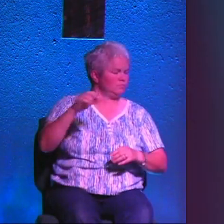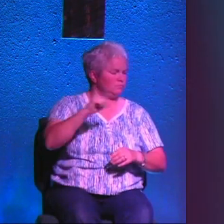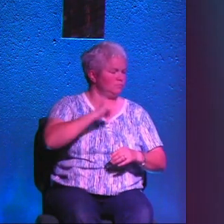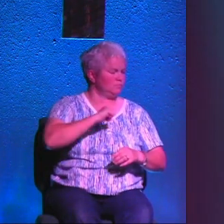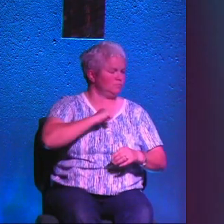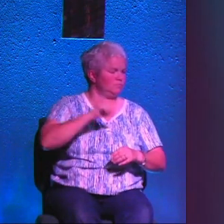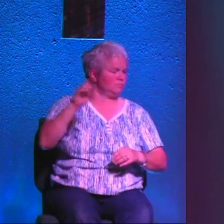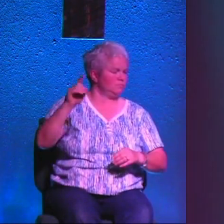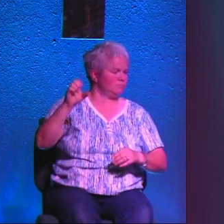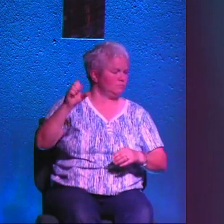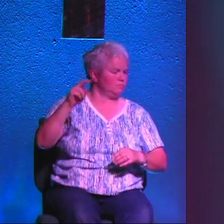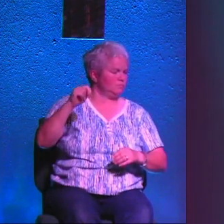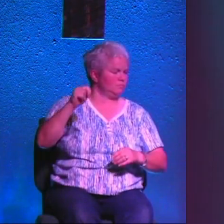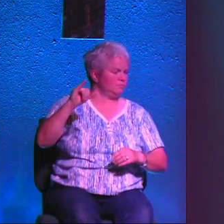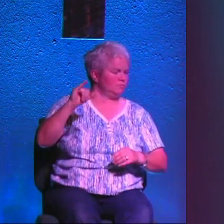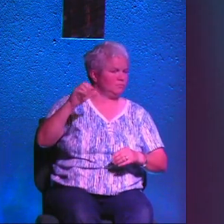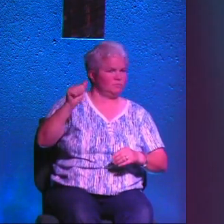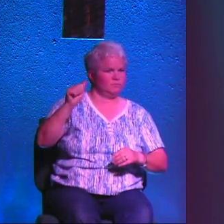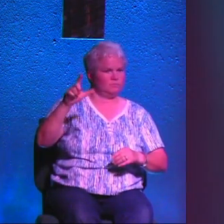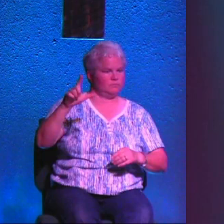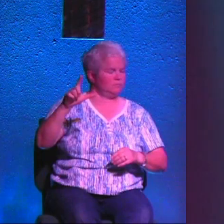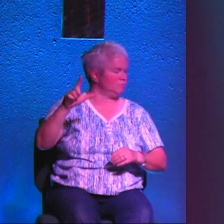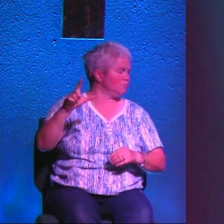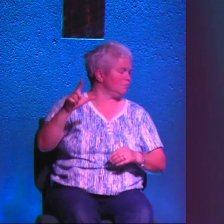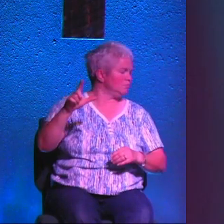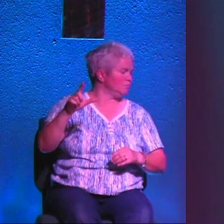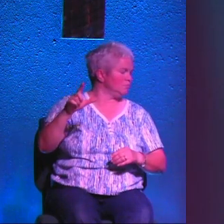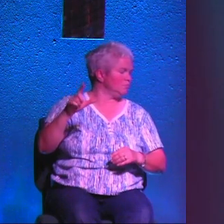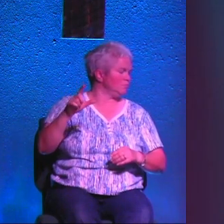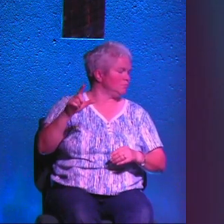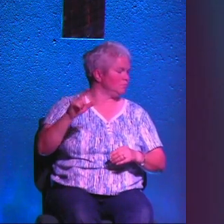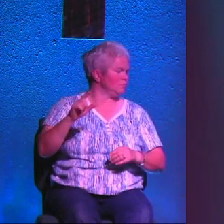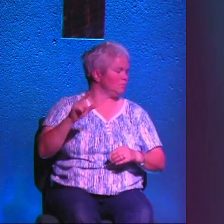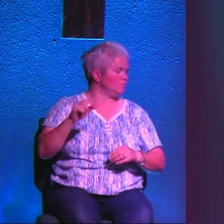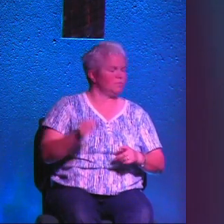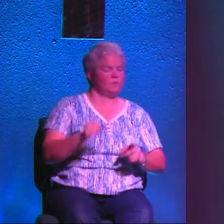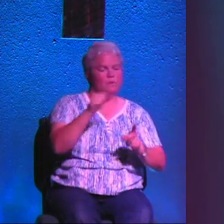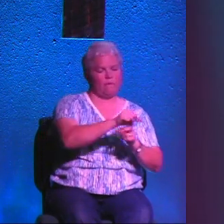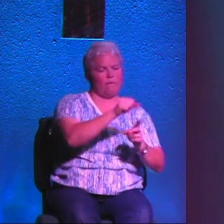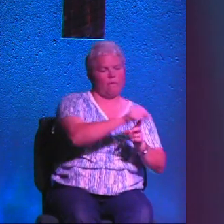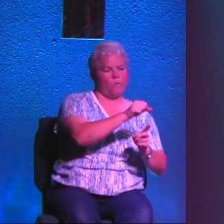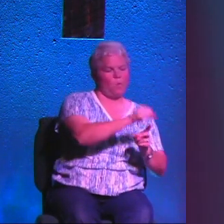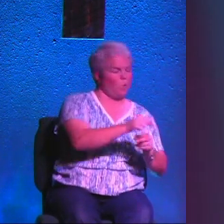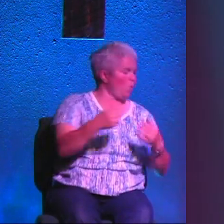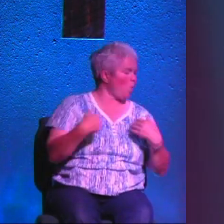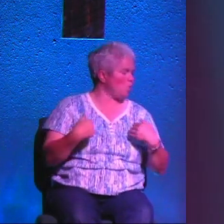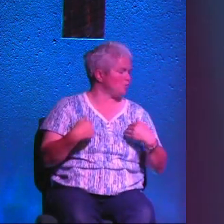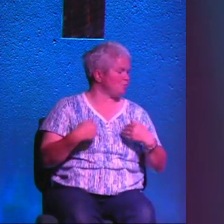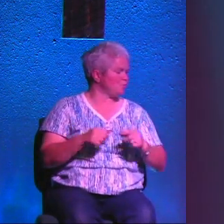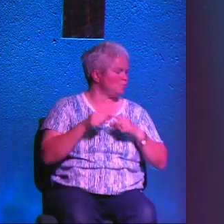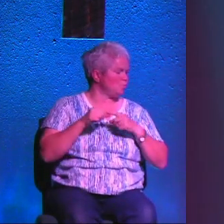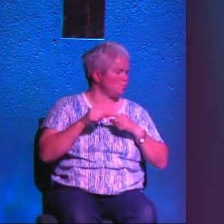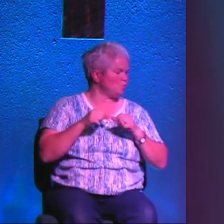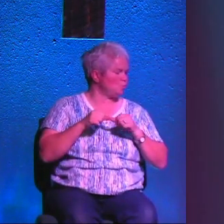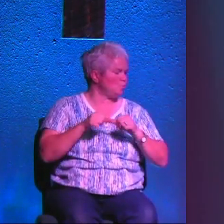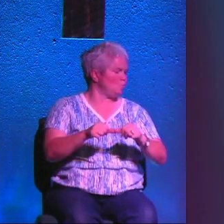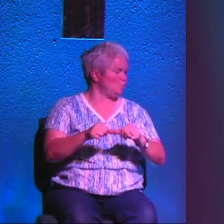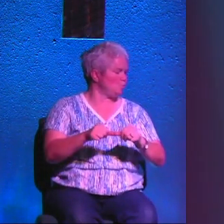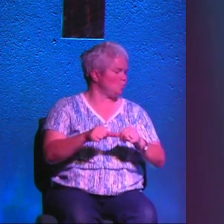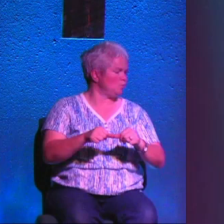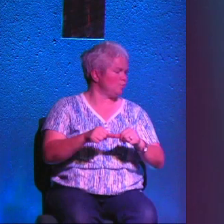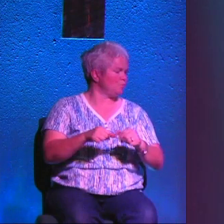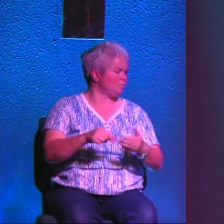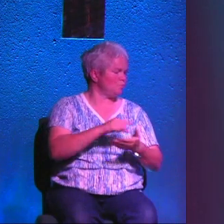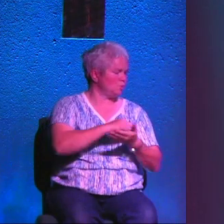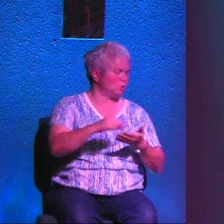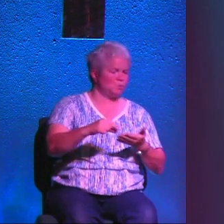My mind, my human nature is off the hook if I can just continue to punish my body. Let's continue.